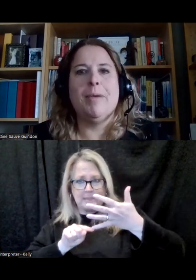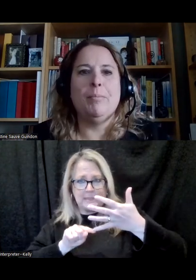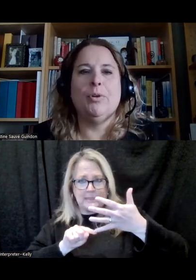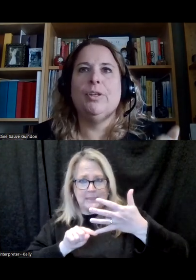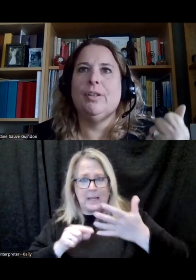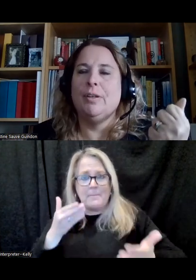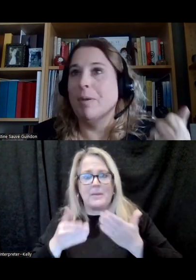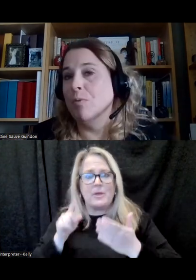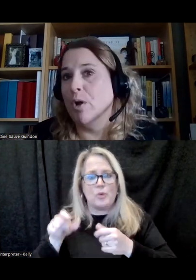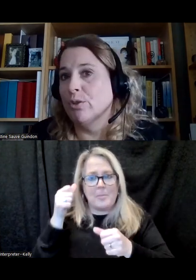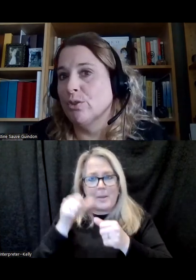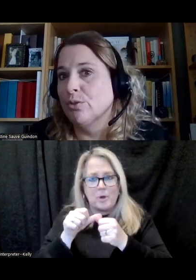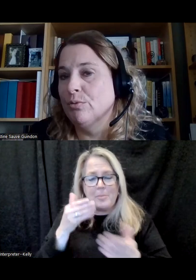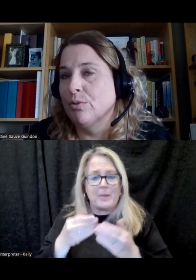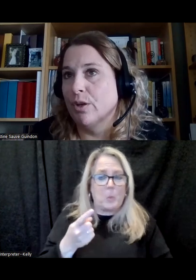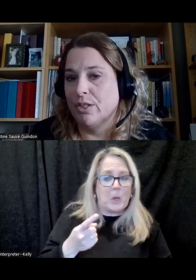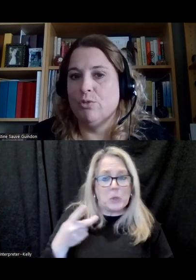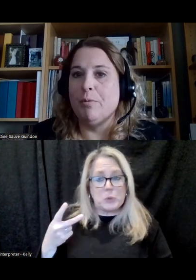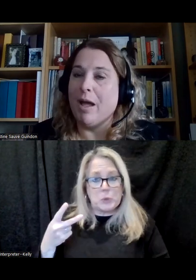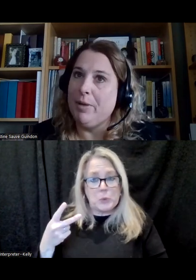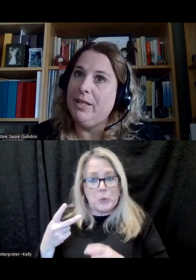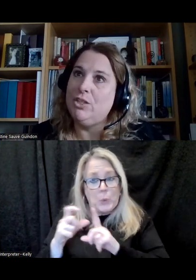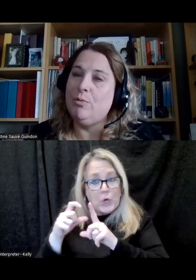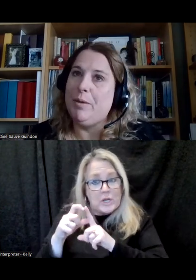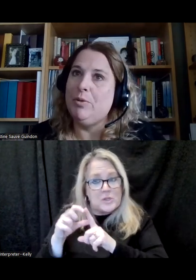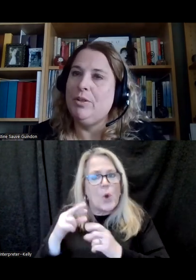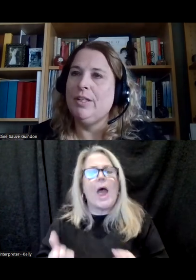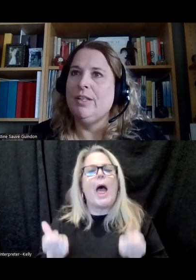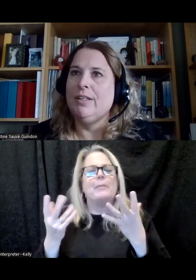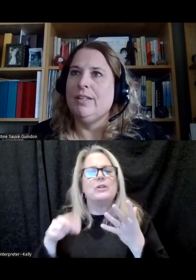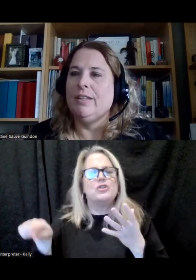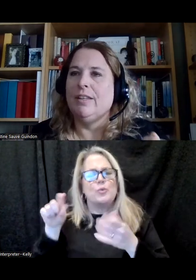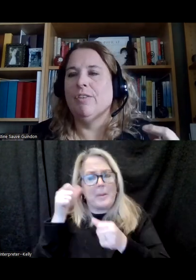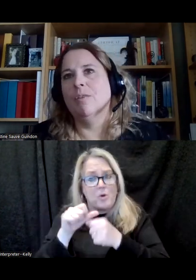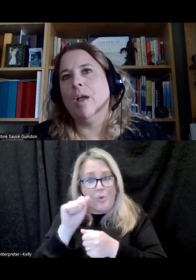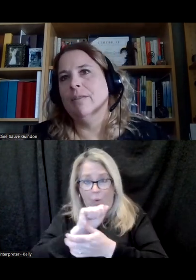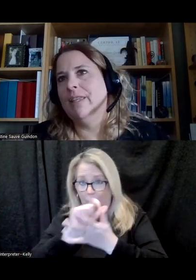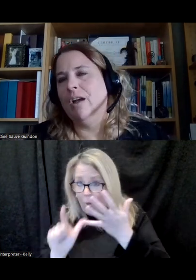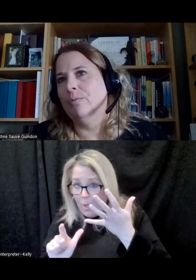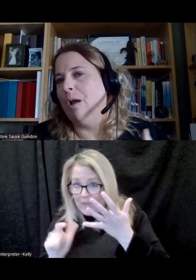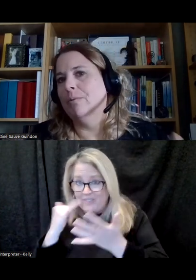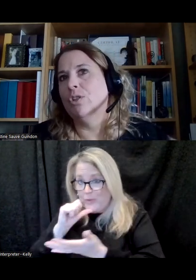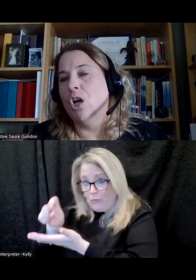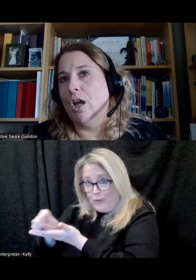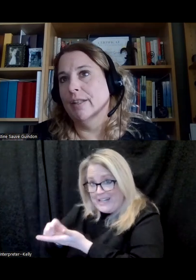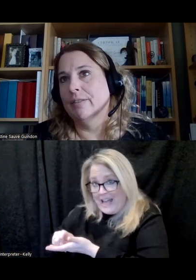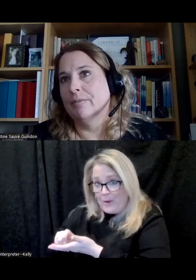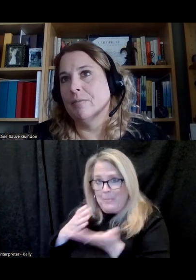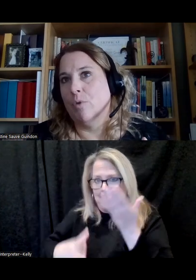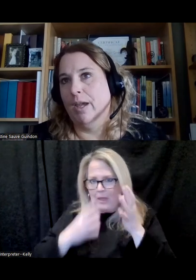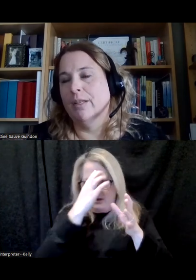you remembered maybe one or two, or did you remember, how many did you remember? If you didn't write it down, it probably was